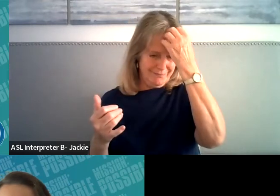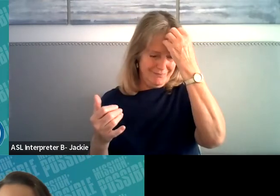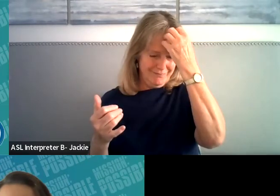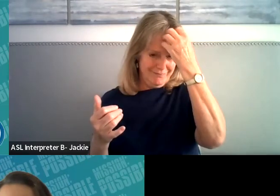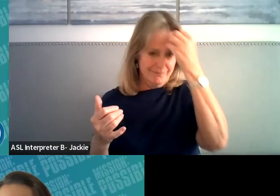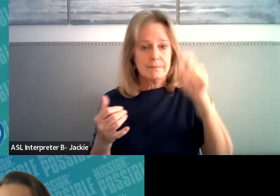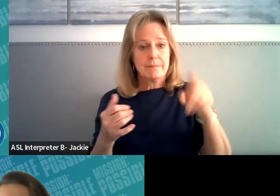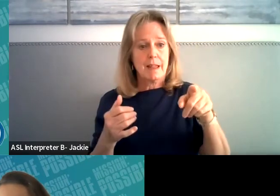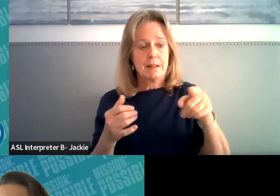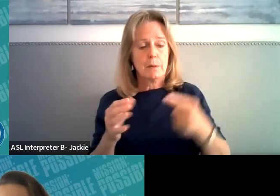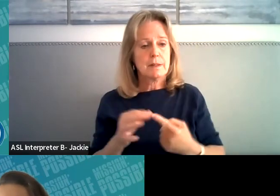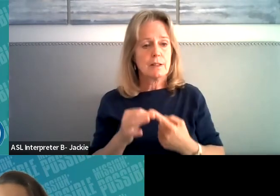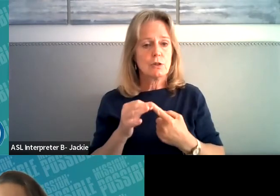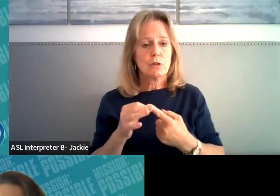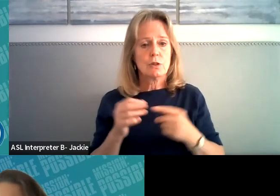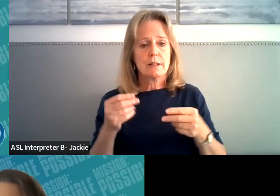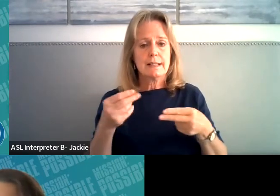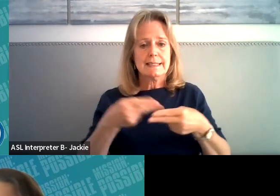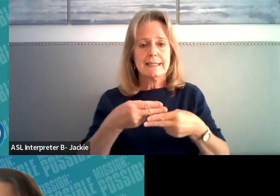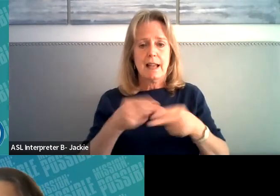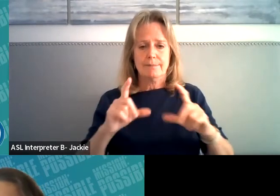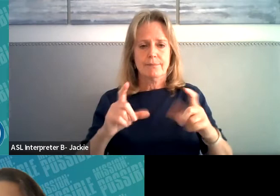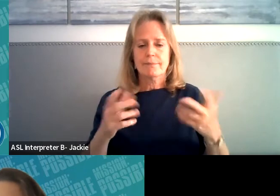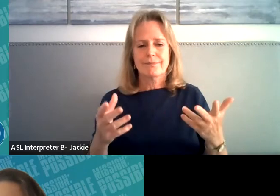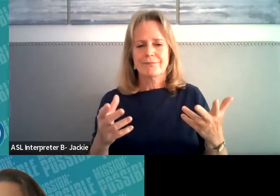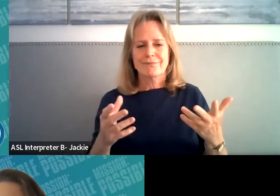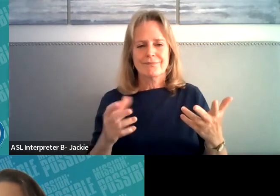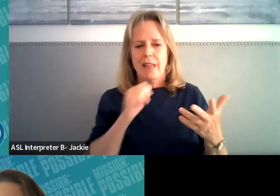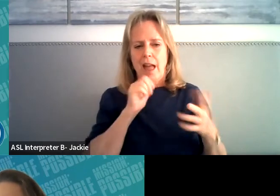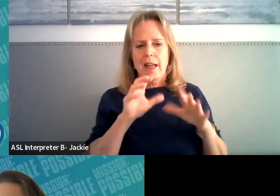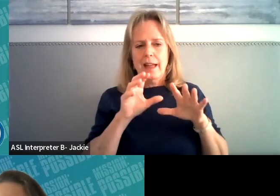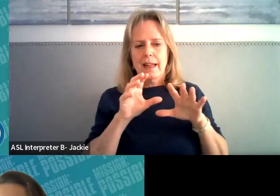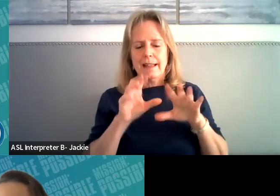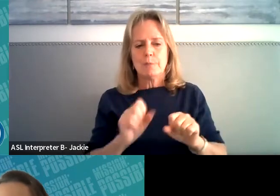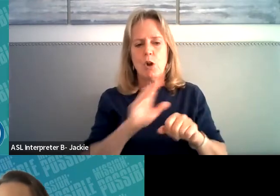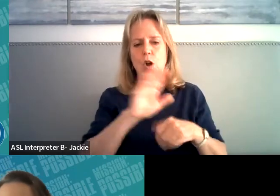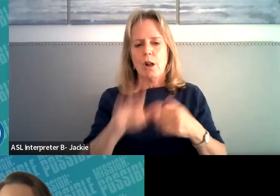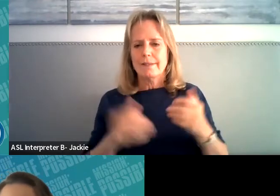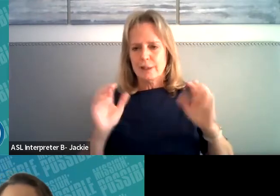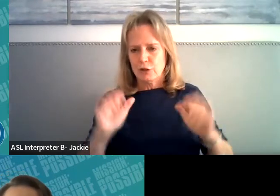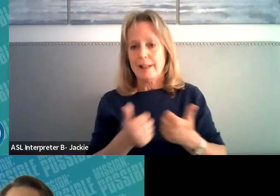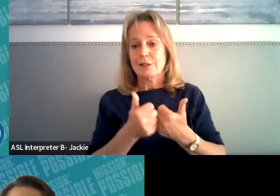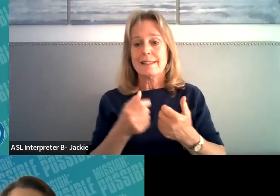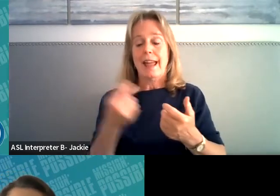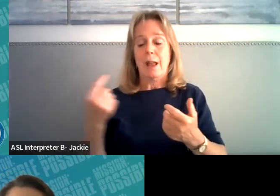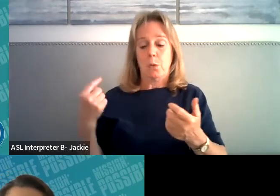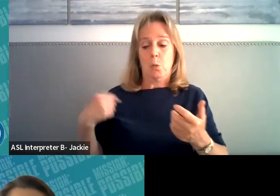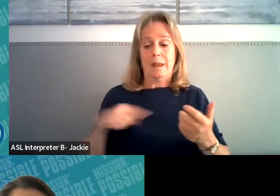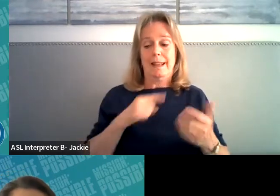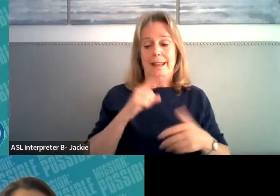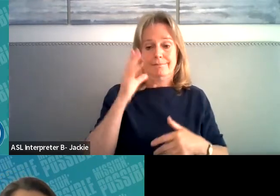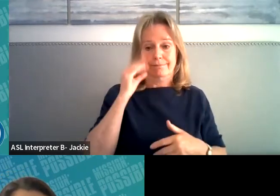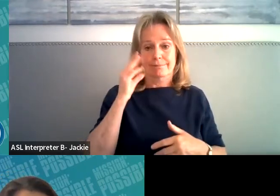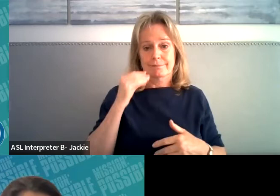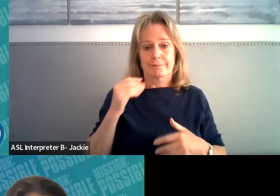This particular slide doesn't capture all of the challenges that we went through right